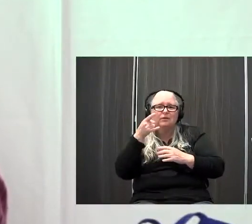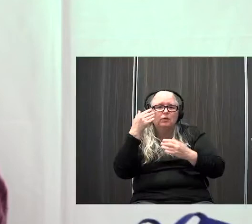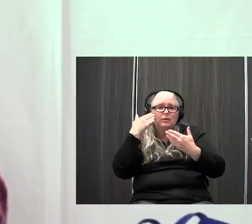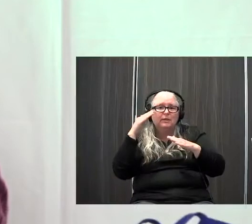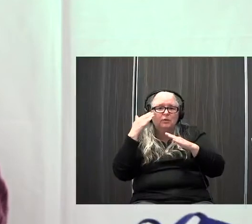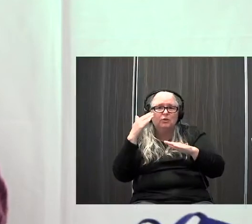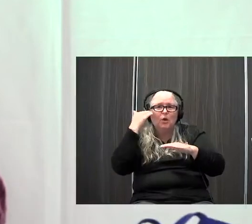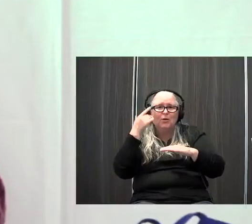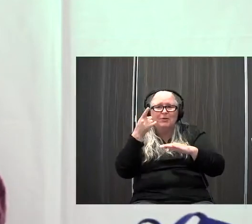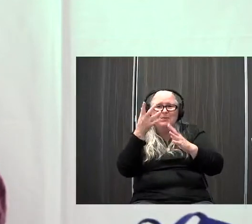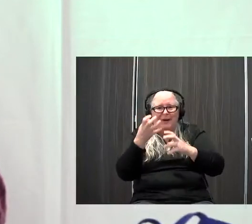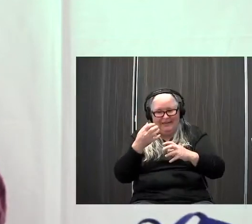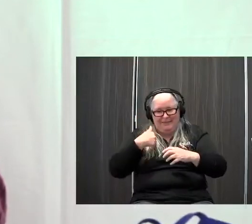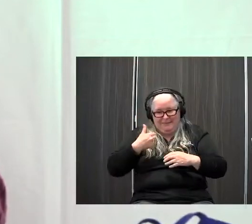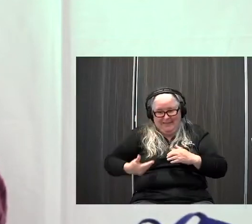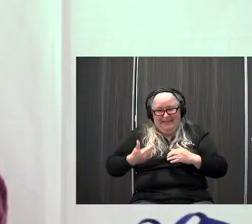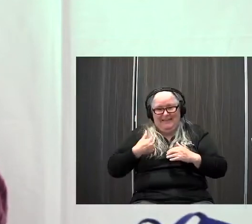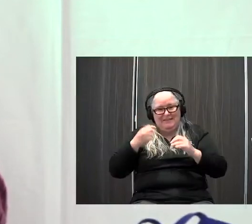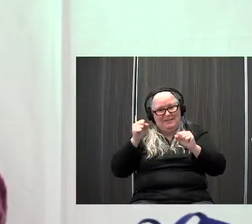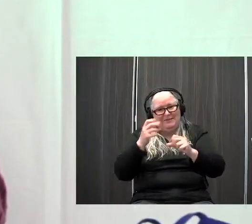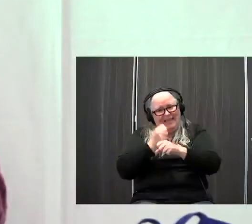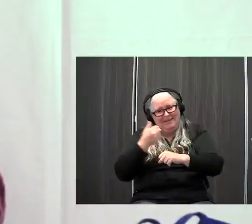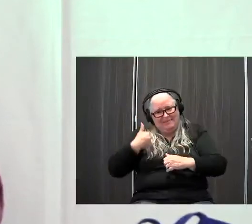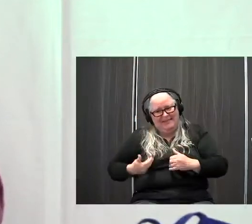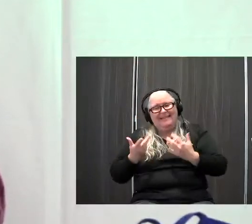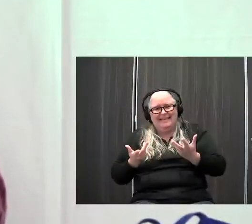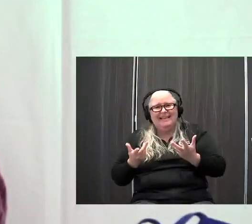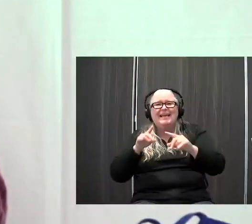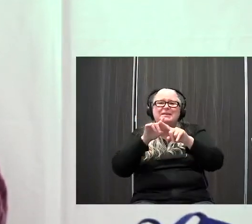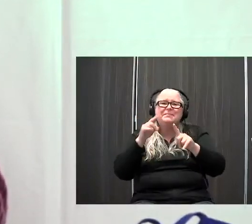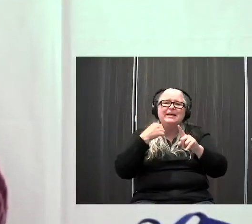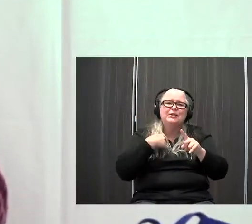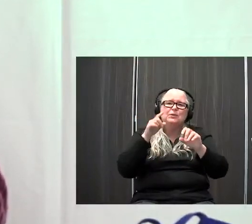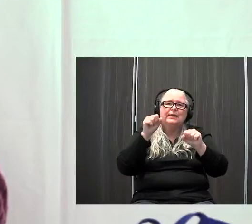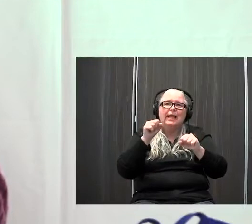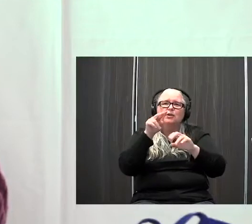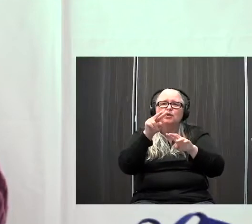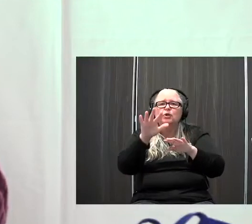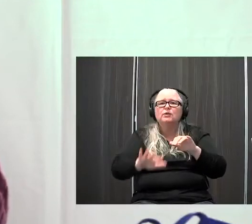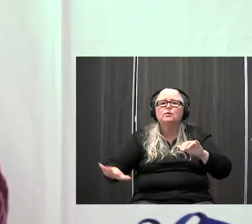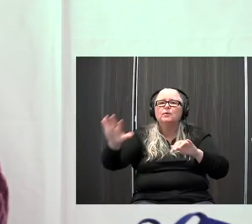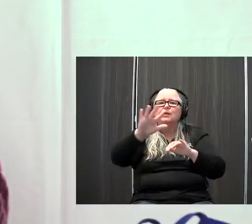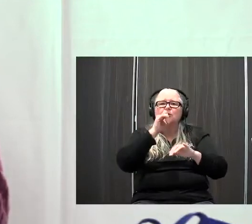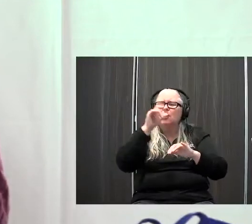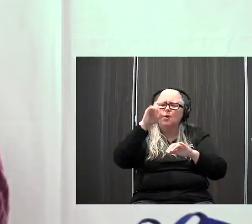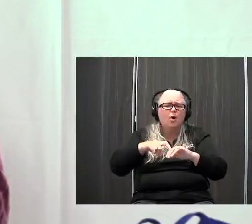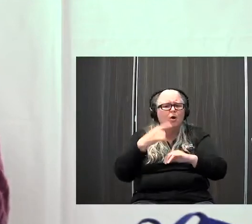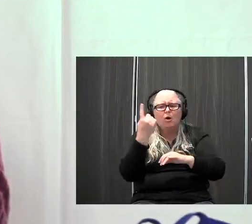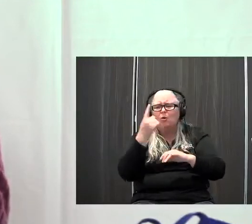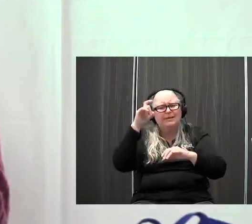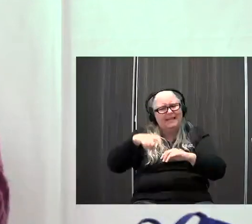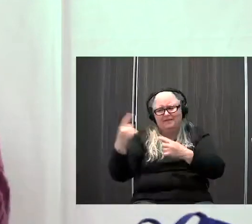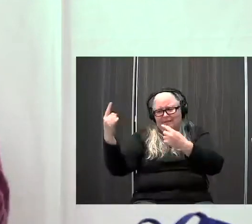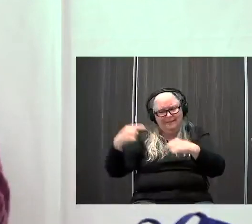me, you get me. But I also think you could look regionally. So I don't think you always have to come all the way to Cincinnati. But if there's